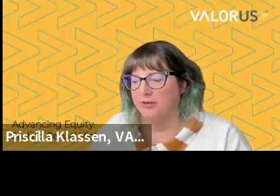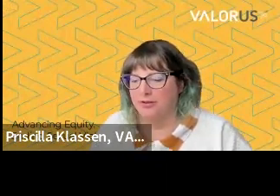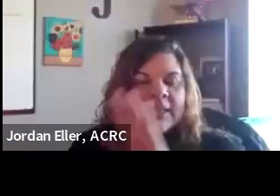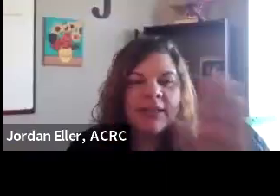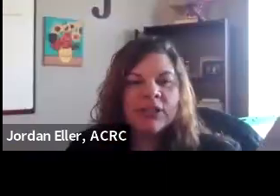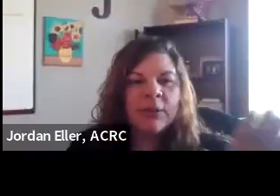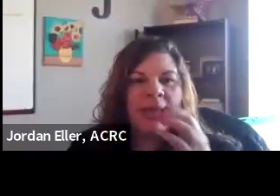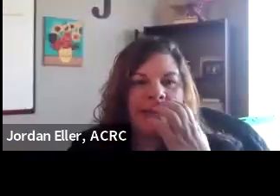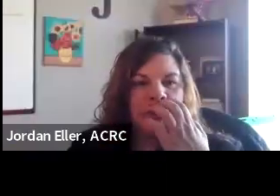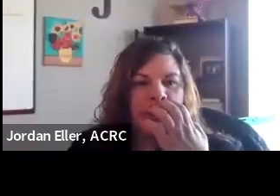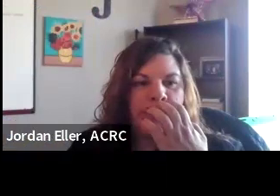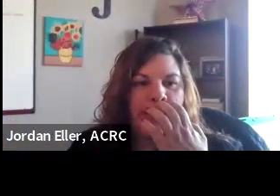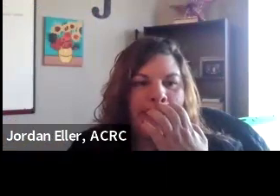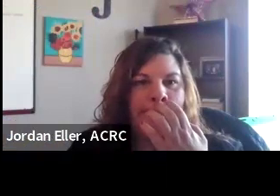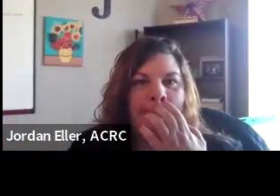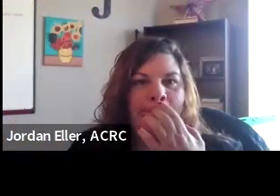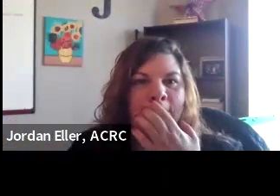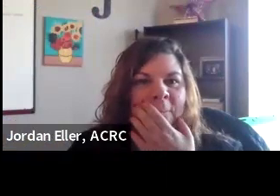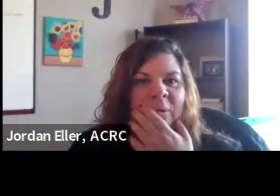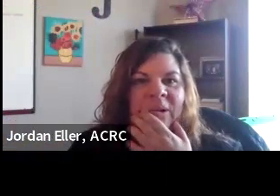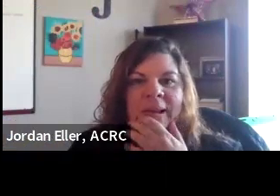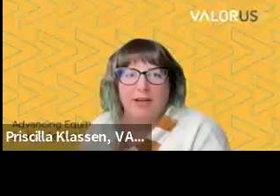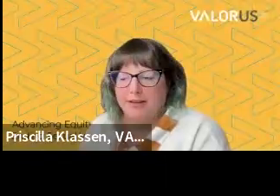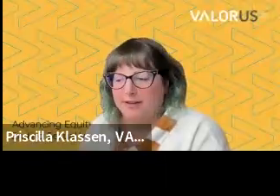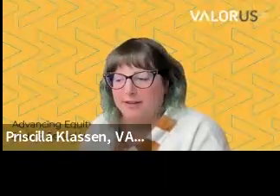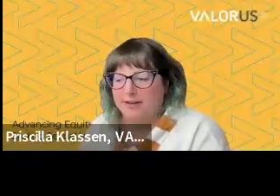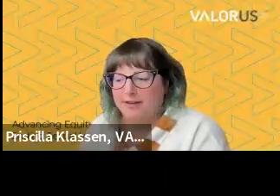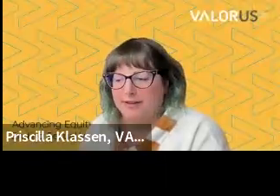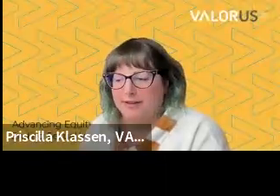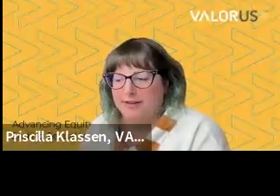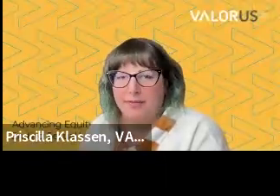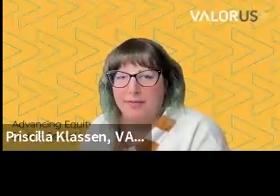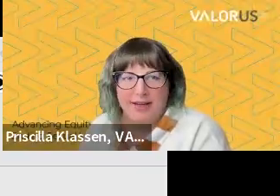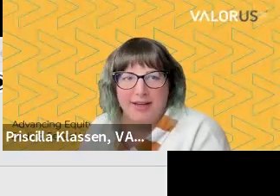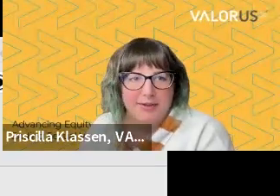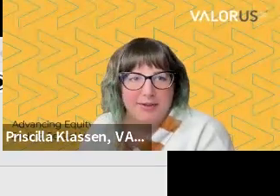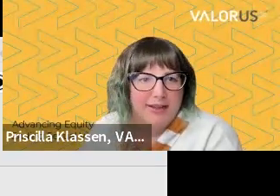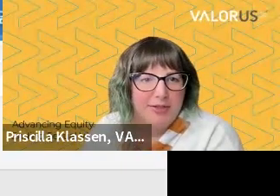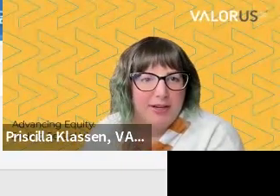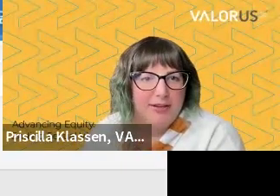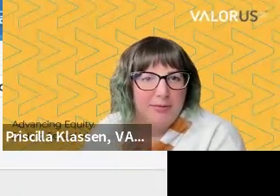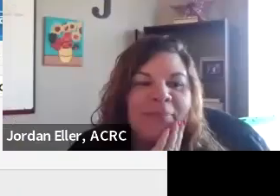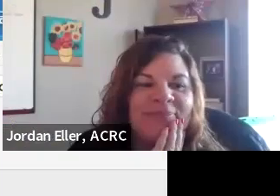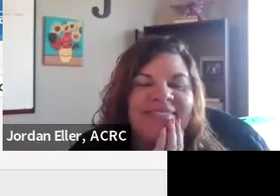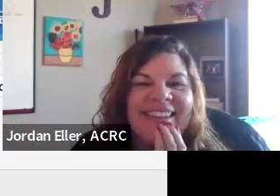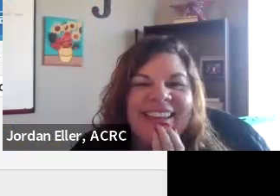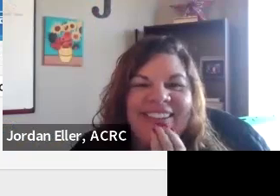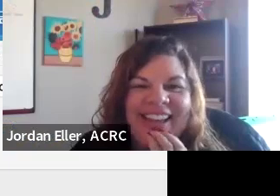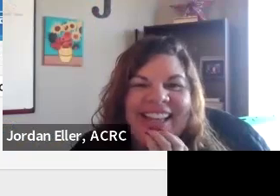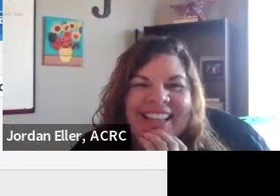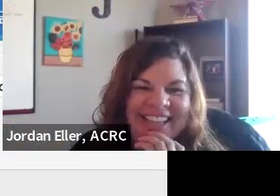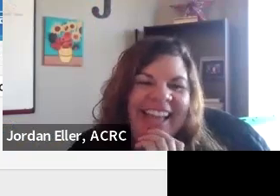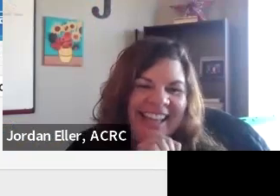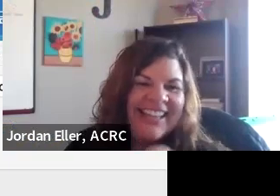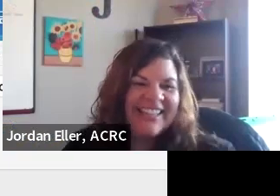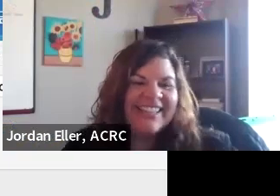It's No? showing is that just a black screen right now. Okay, this has happened to me a couple times recently. Let It's me coming try up. one more. Oh, it's working